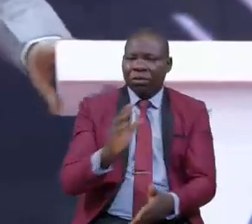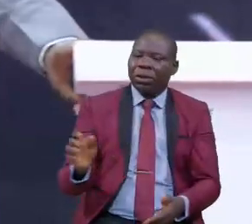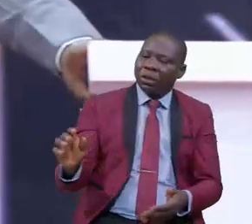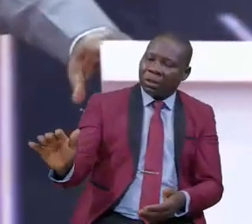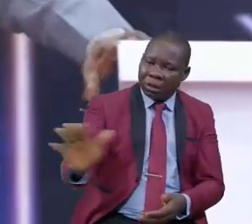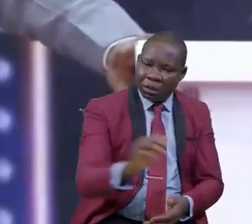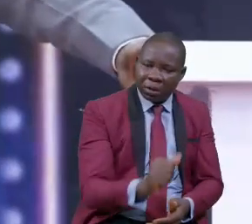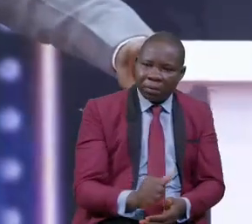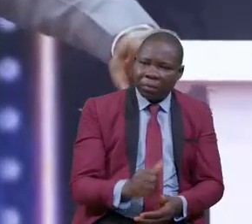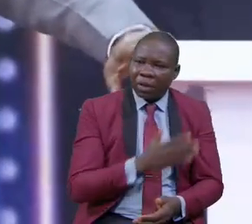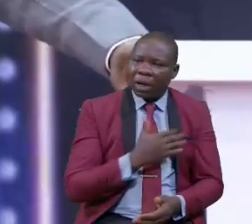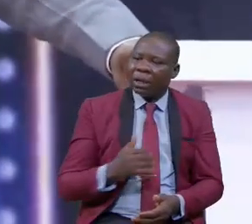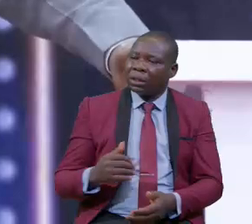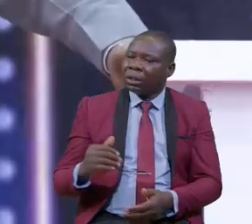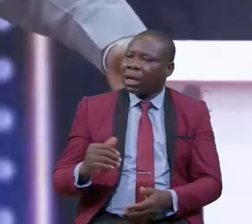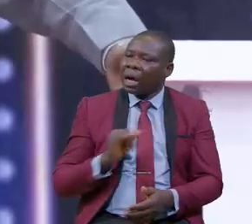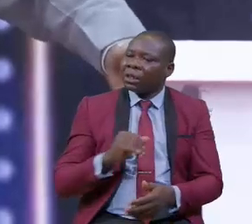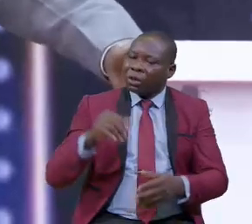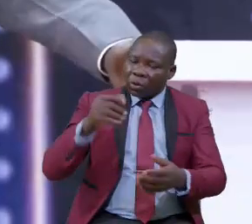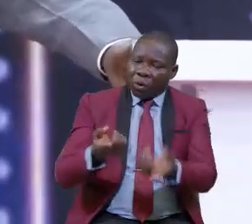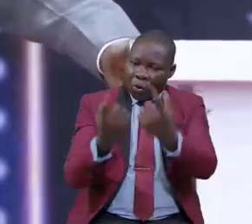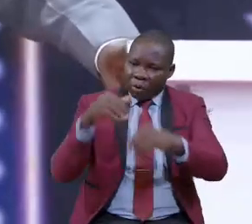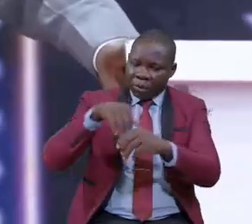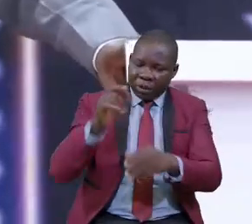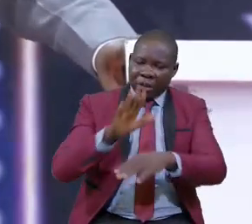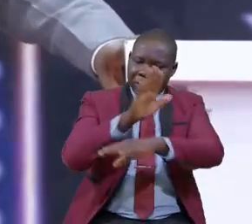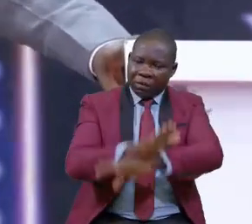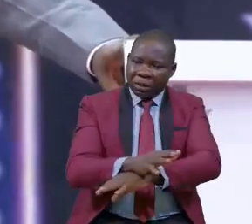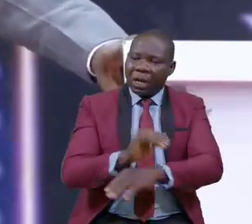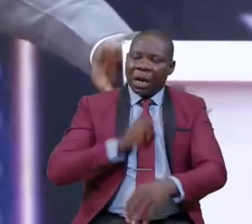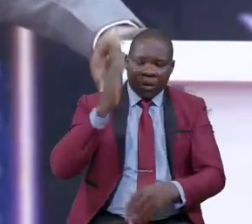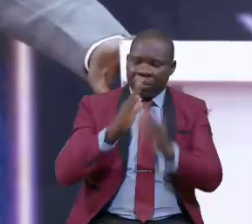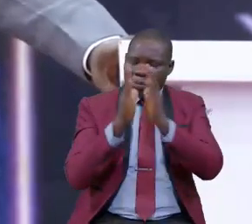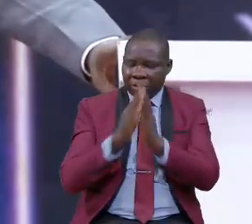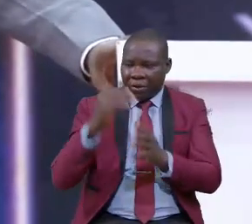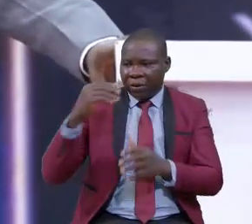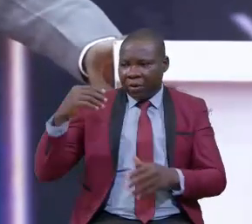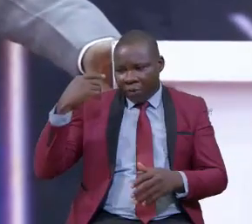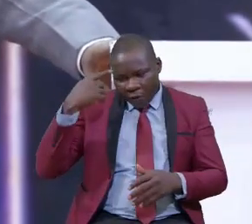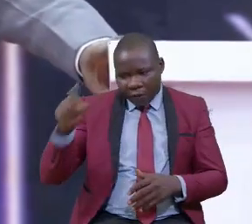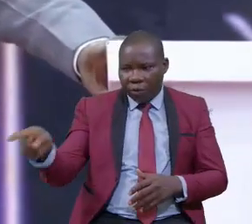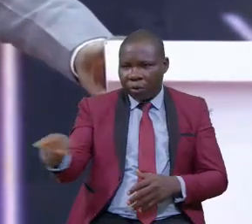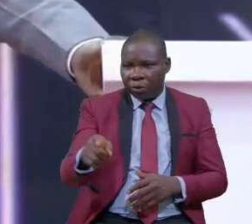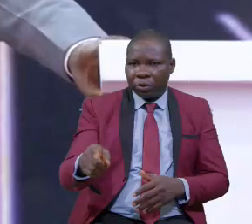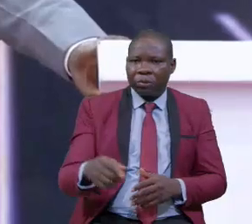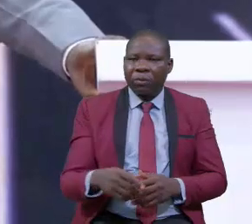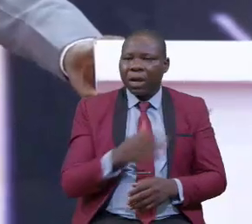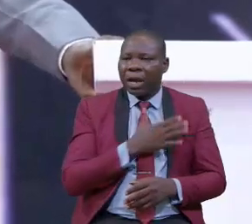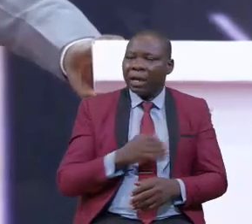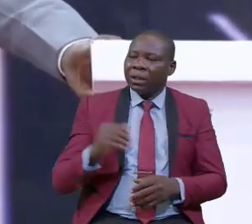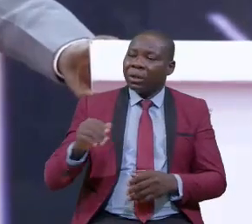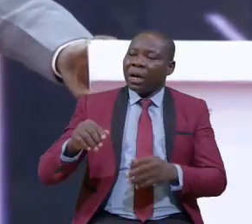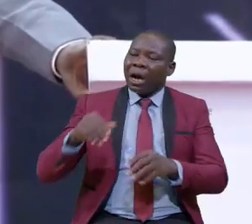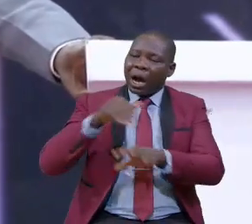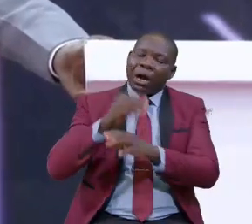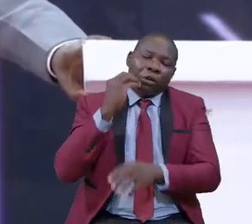went back home, and then he gathered all the things together, the juju, the whatever,